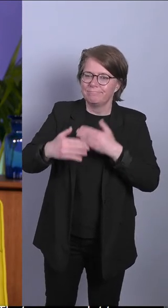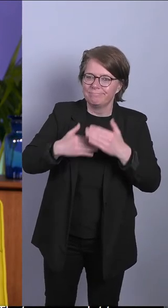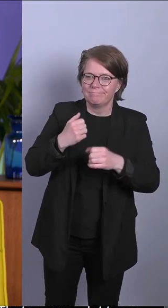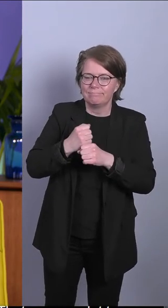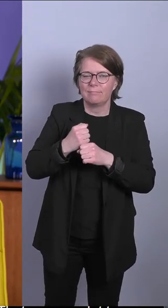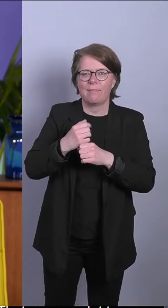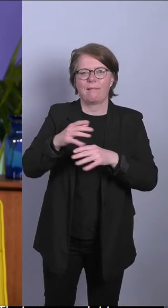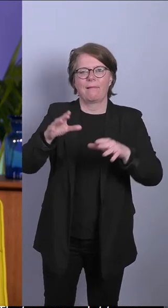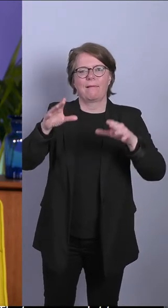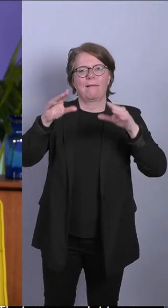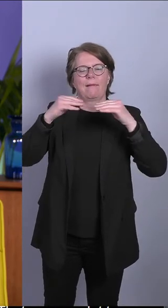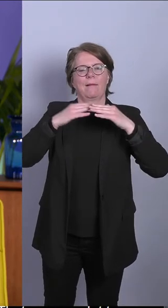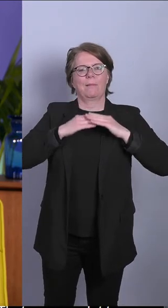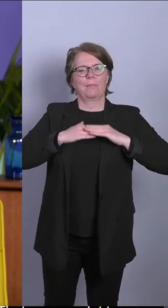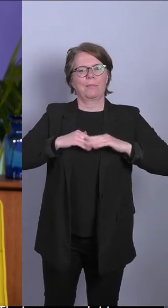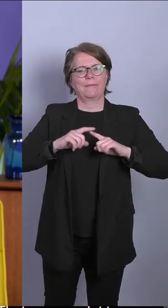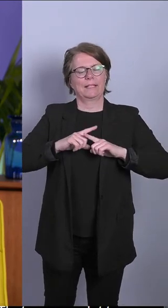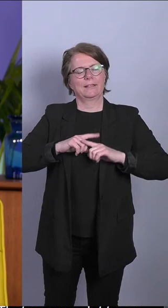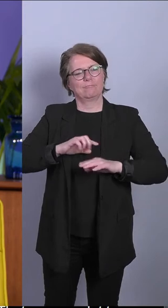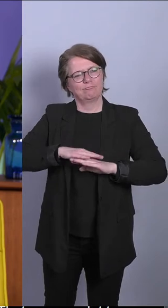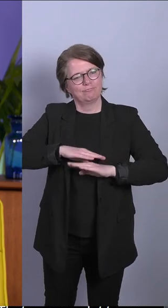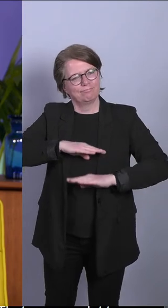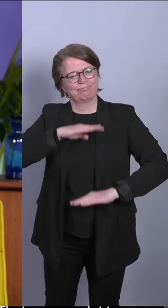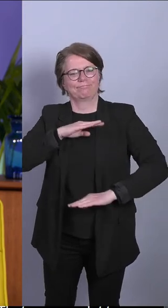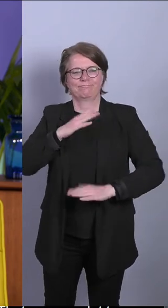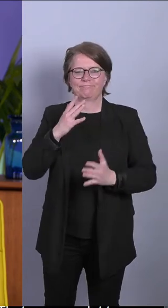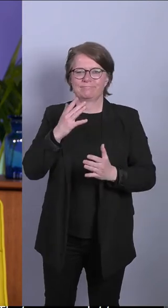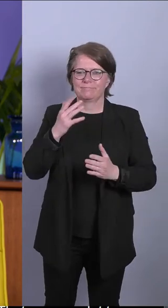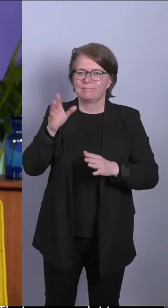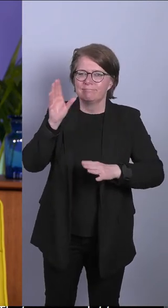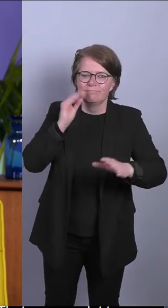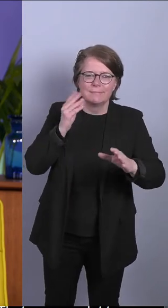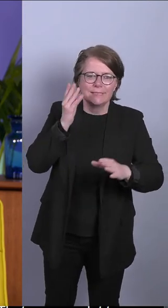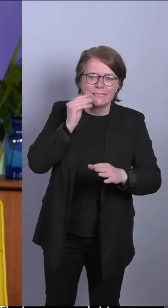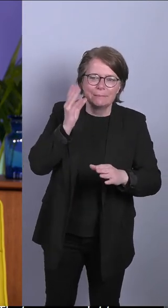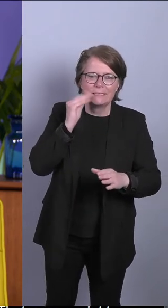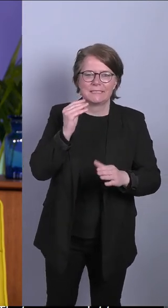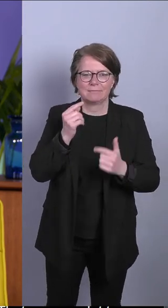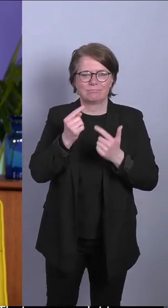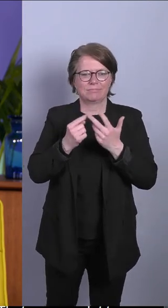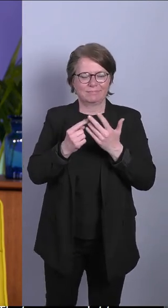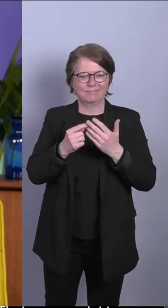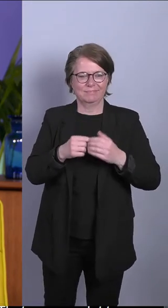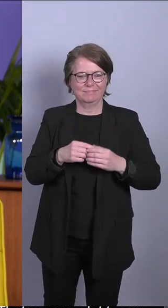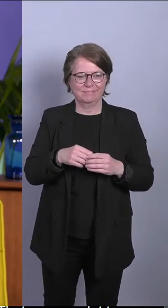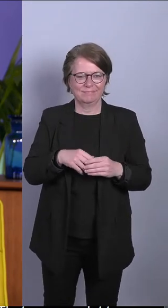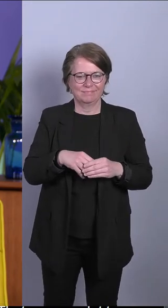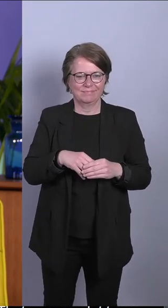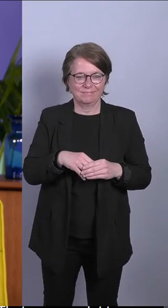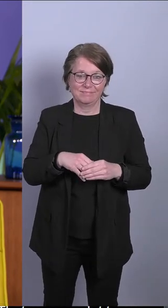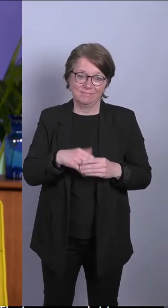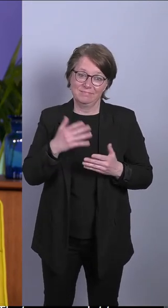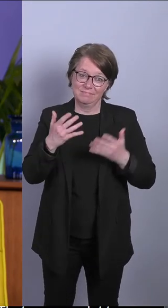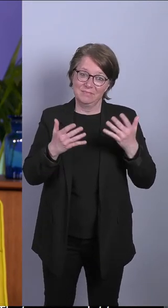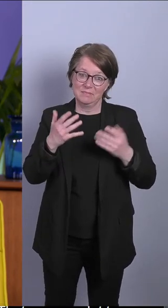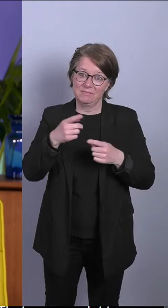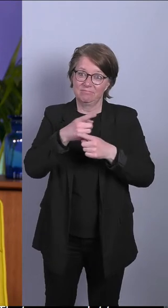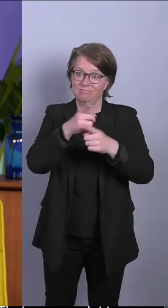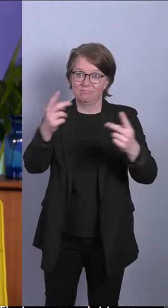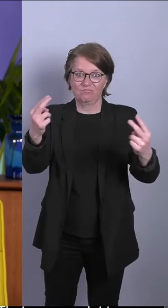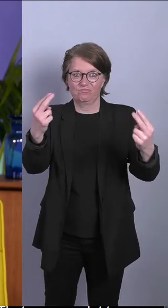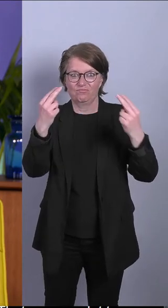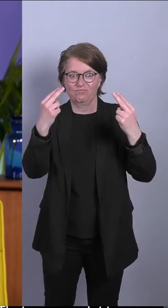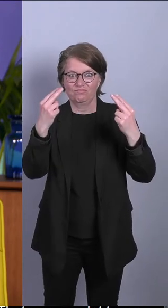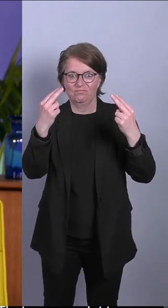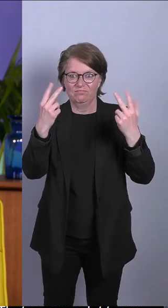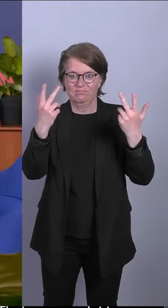if I mean, for us, right now, everyone watching us, every one of those 1,000 applications